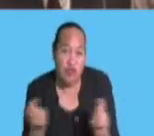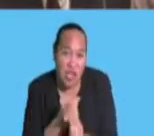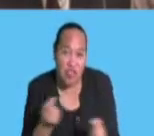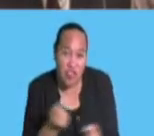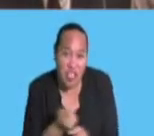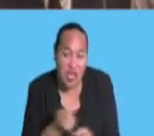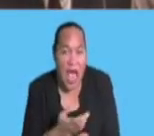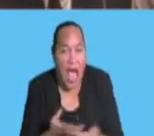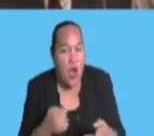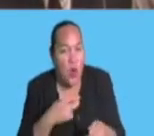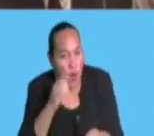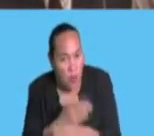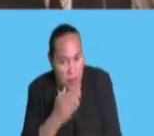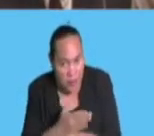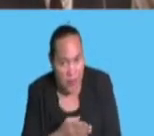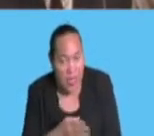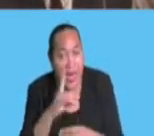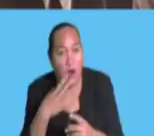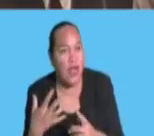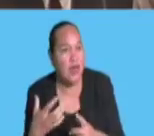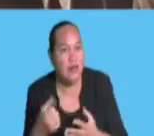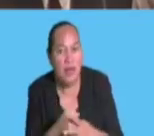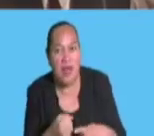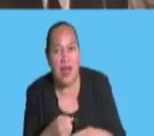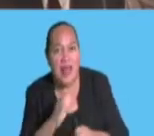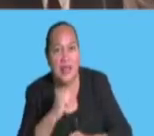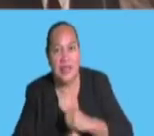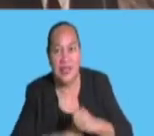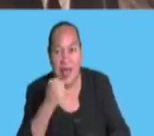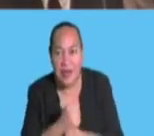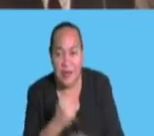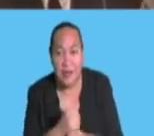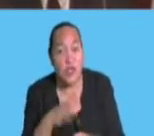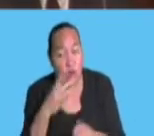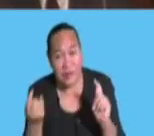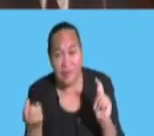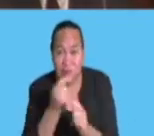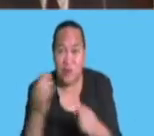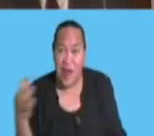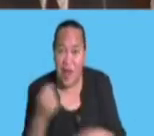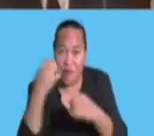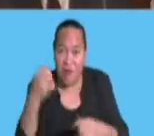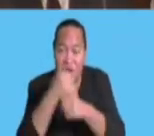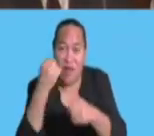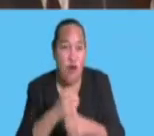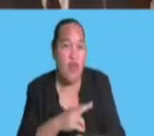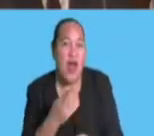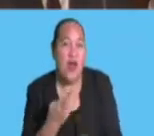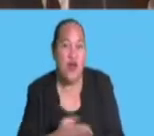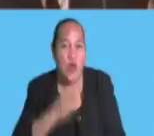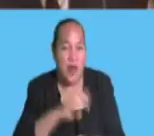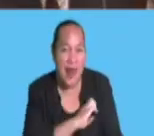do things and how it impacts the citizens of Fiji. With these upgrades and transitions towards renewable and sustainable energy sourcing,